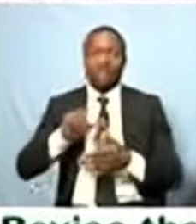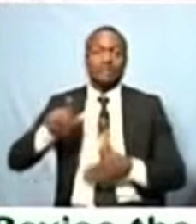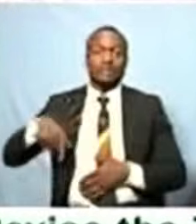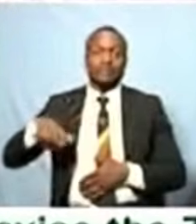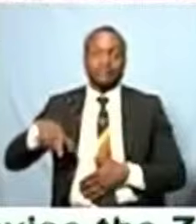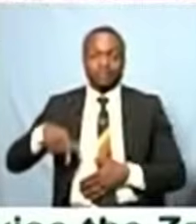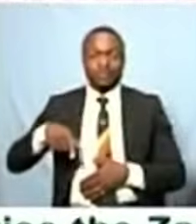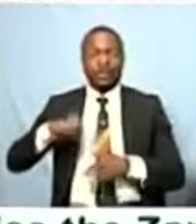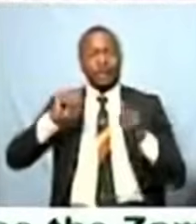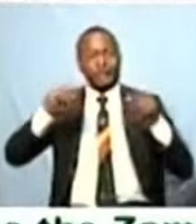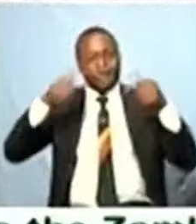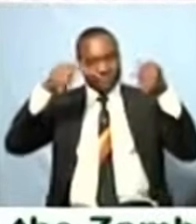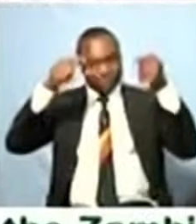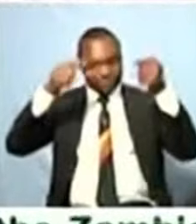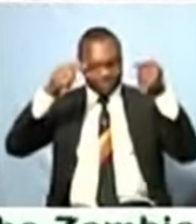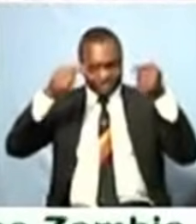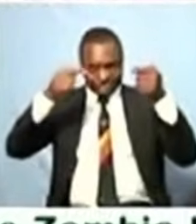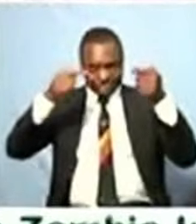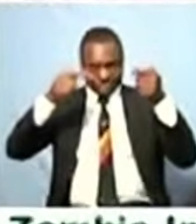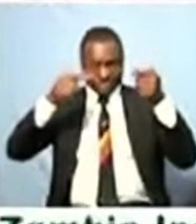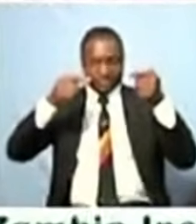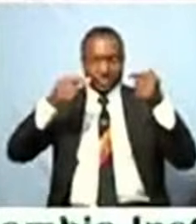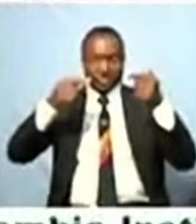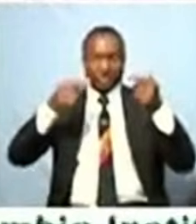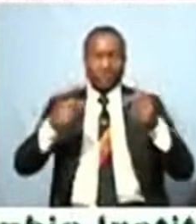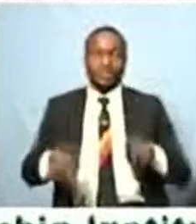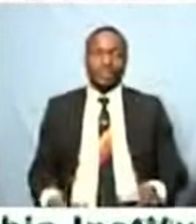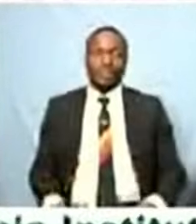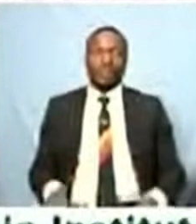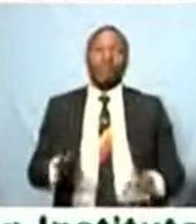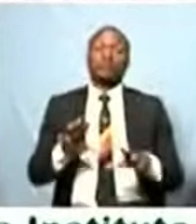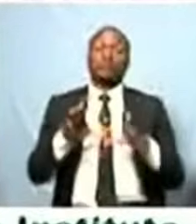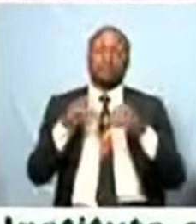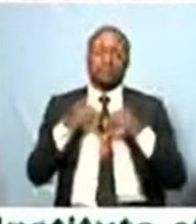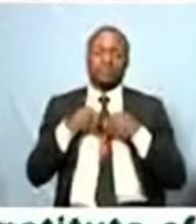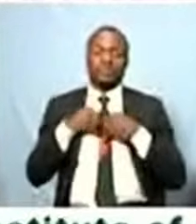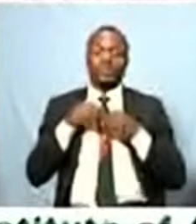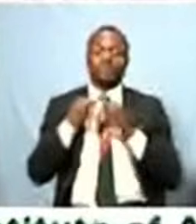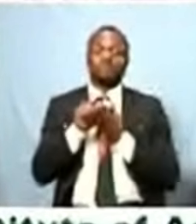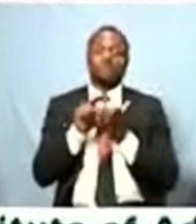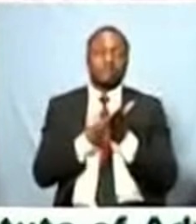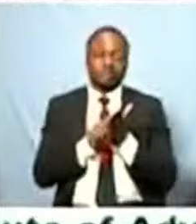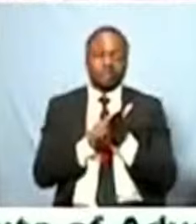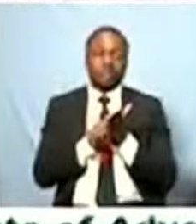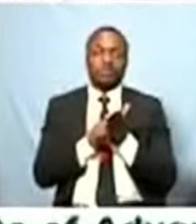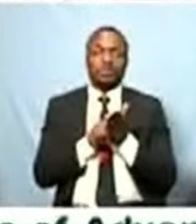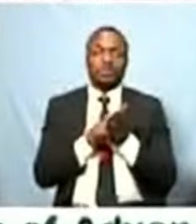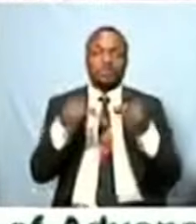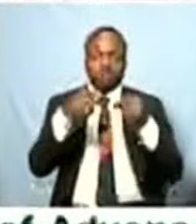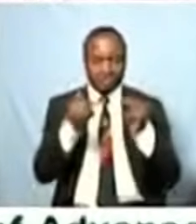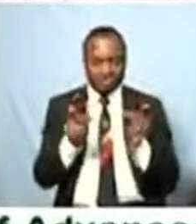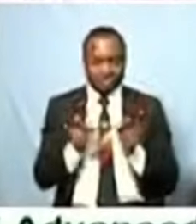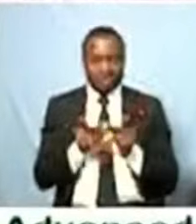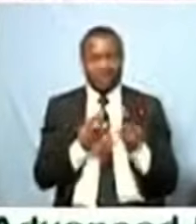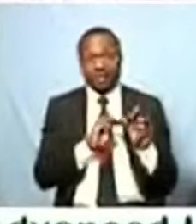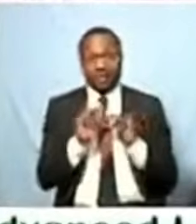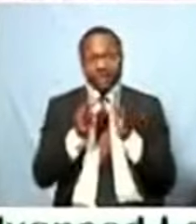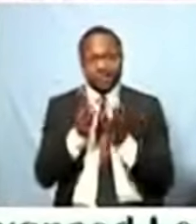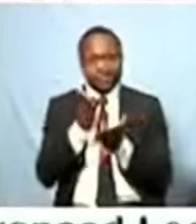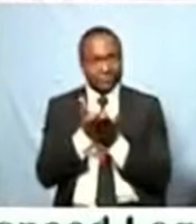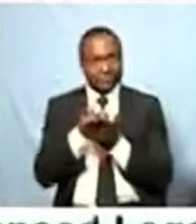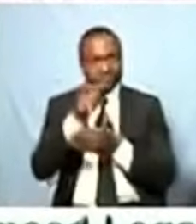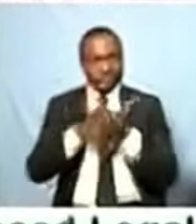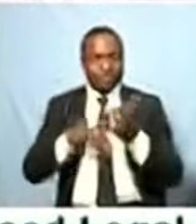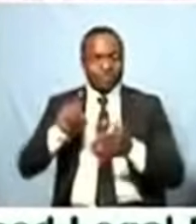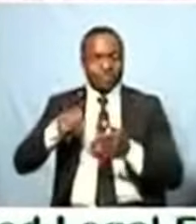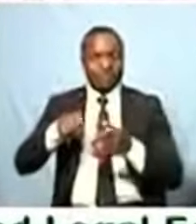the progression in terms of qualifying and admission to the bar. So, Madam Speaker, as the mover of the motion mentioned, what we need